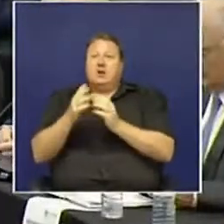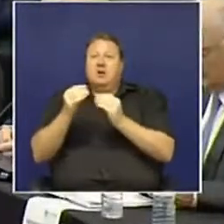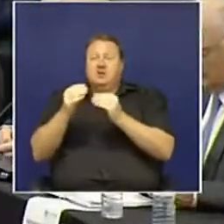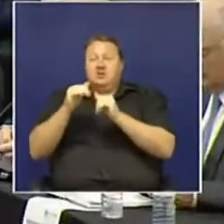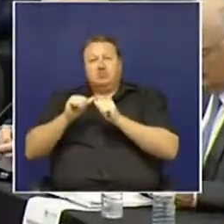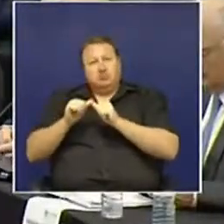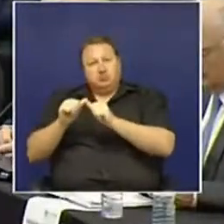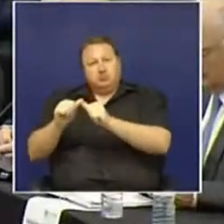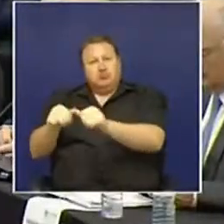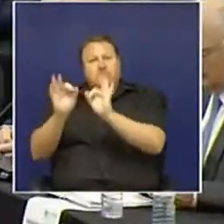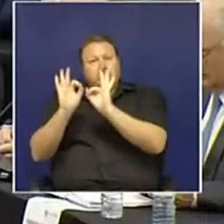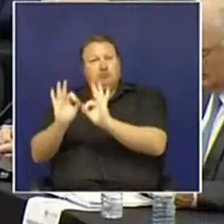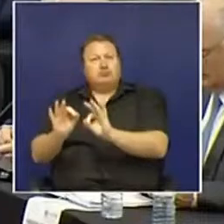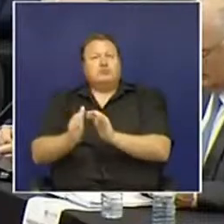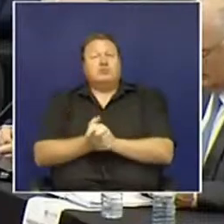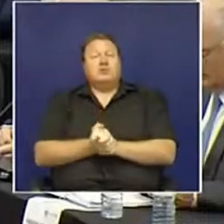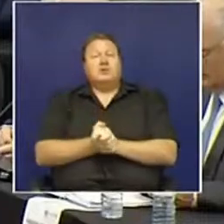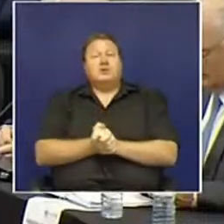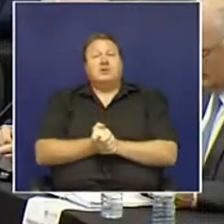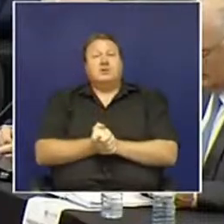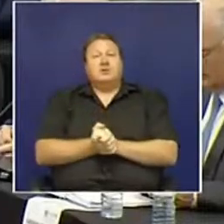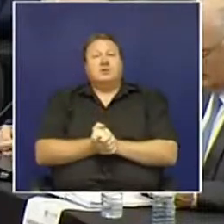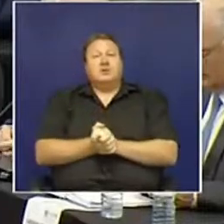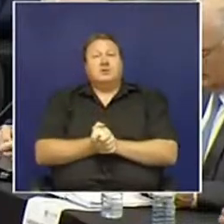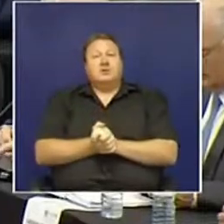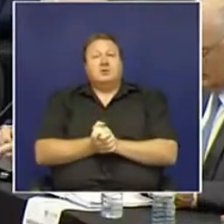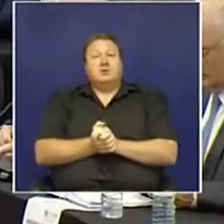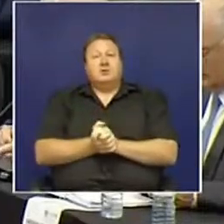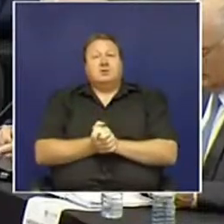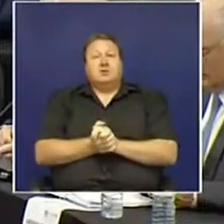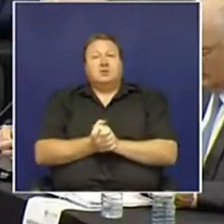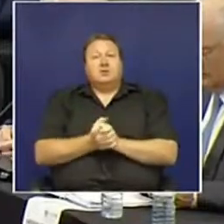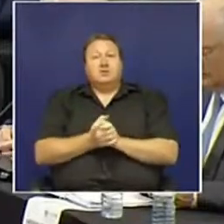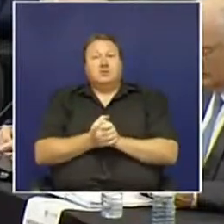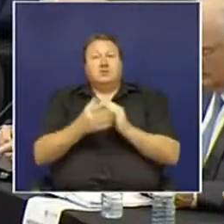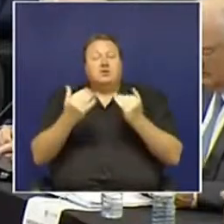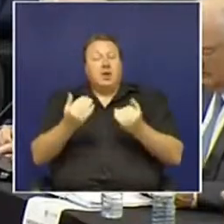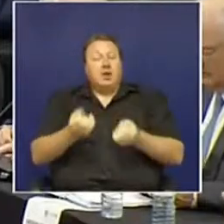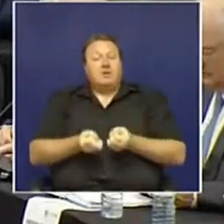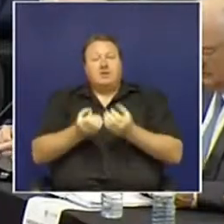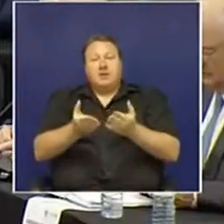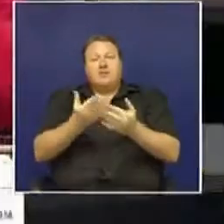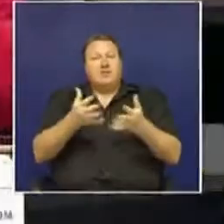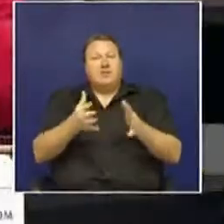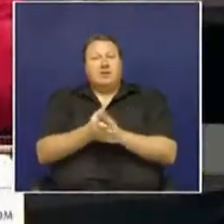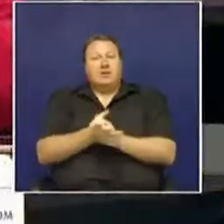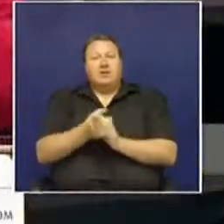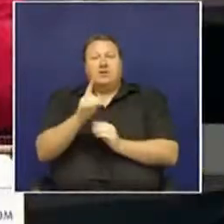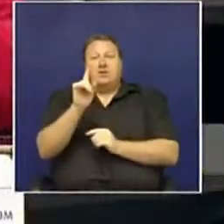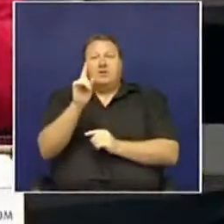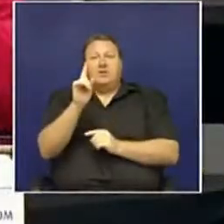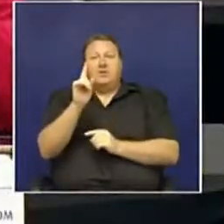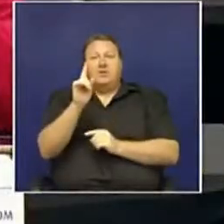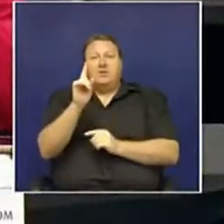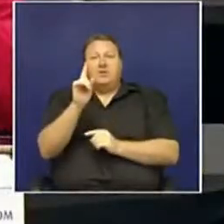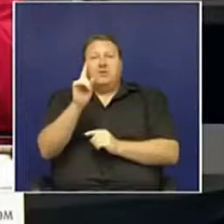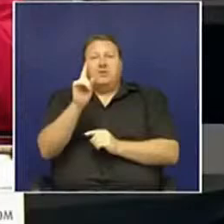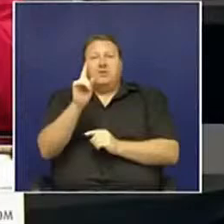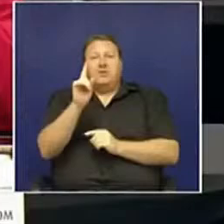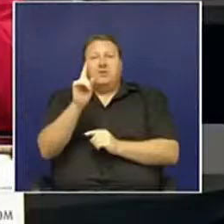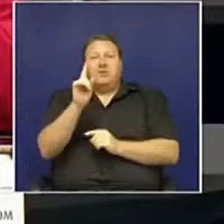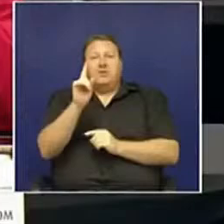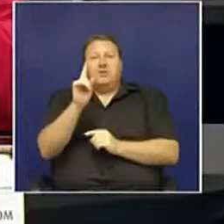Today, that commitment has delivered tangible results. For the first time in 17 years, debt